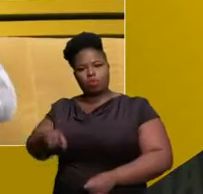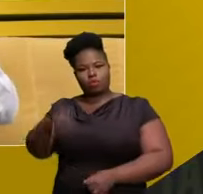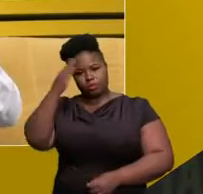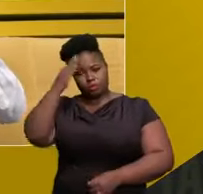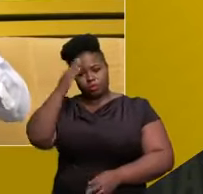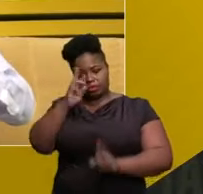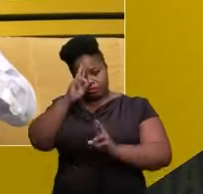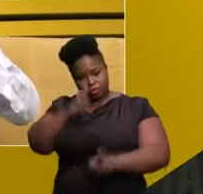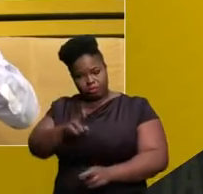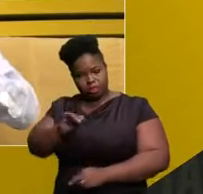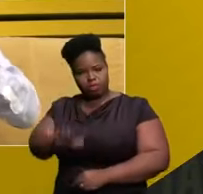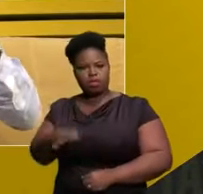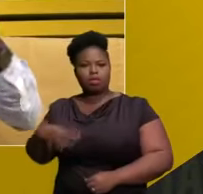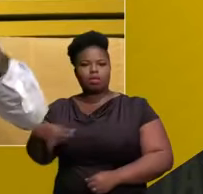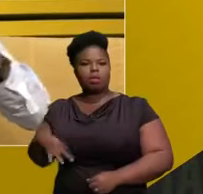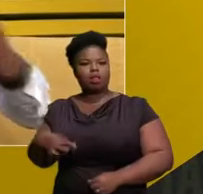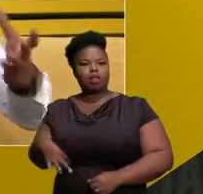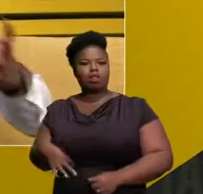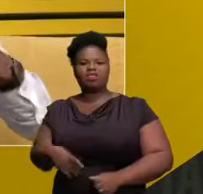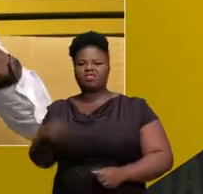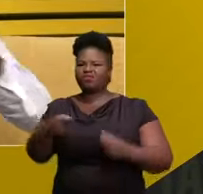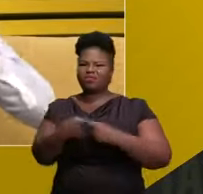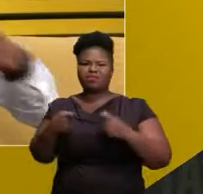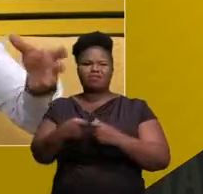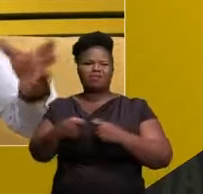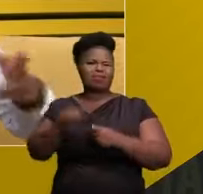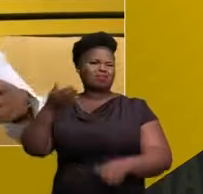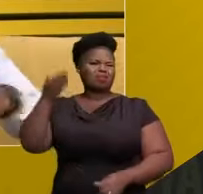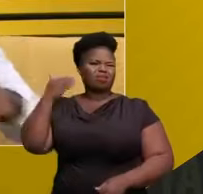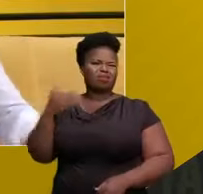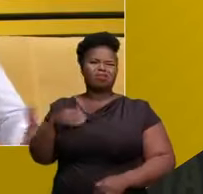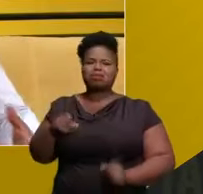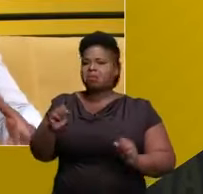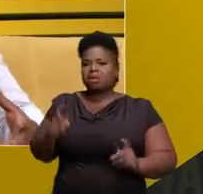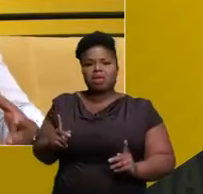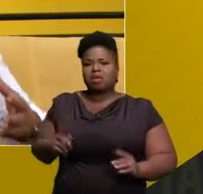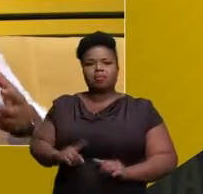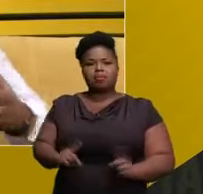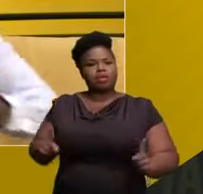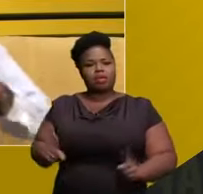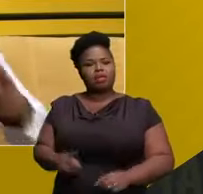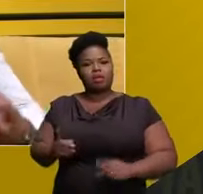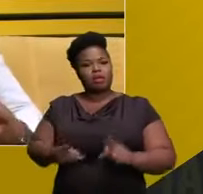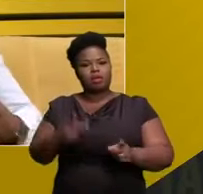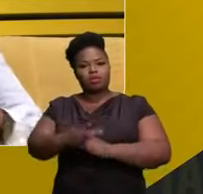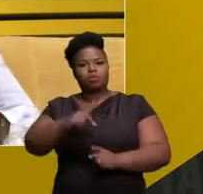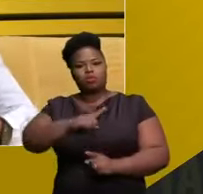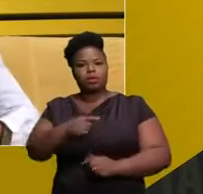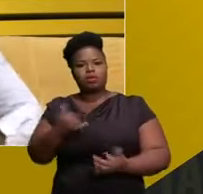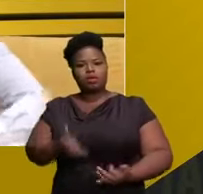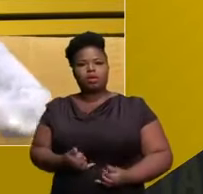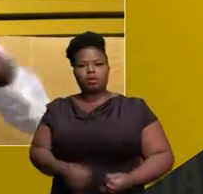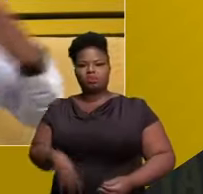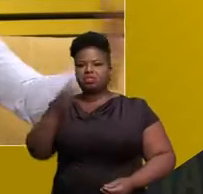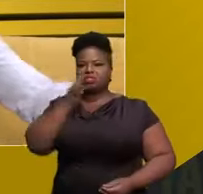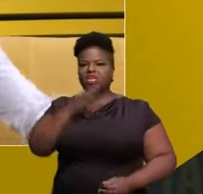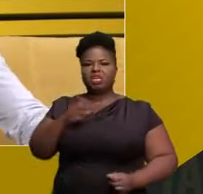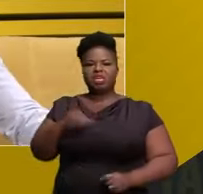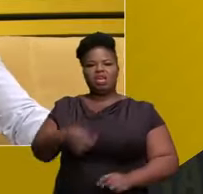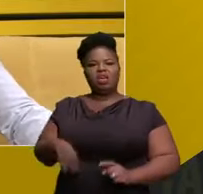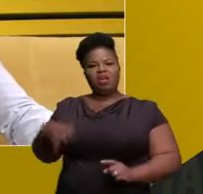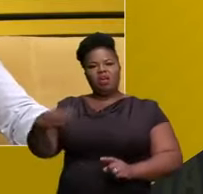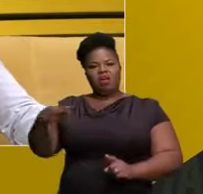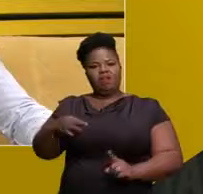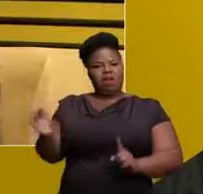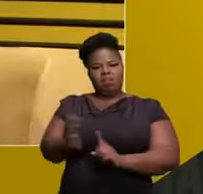ukuhlonipha intombazane kubalekile. Ukuthi ukushaya was a back in the day was okay. Now it's not because it's cultivating lo mcabanga ukuthi ukushaya intombazane ku